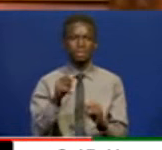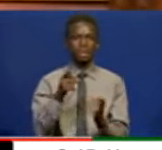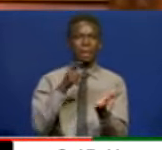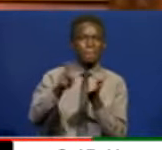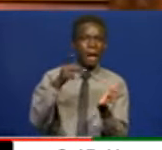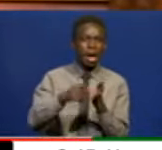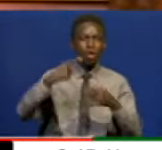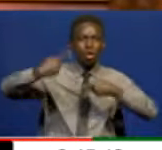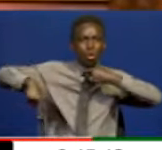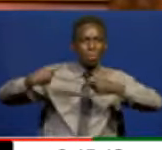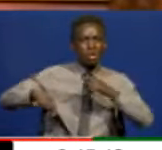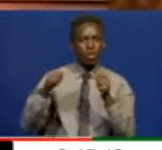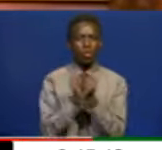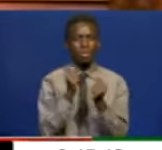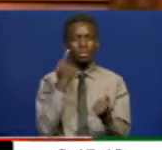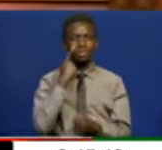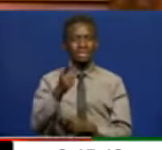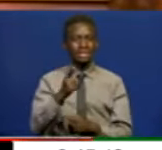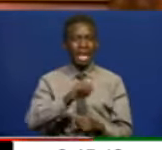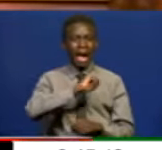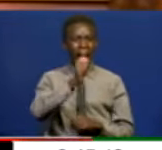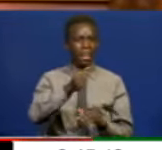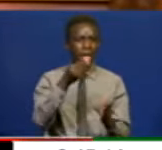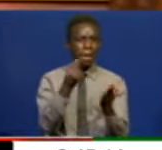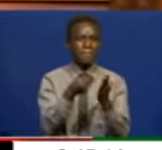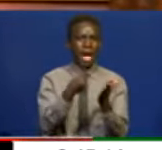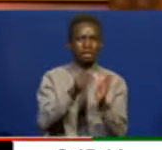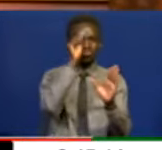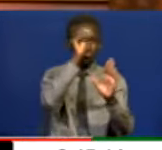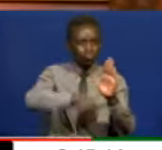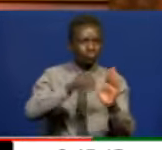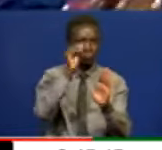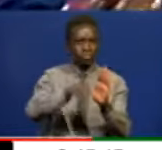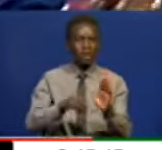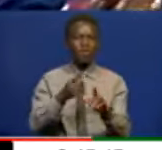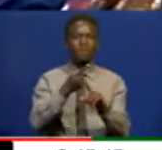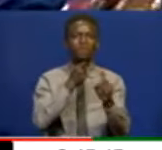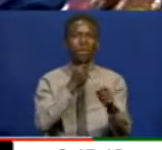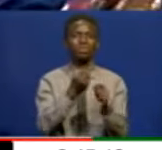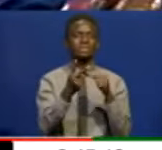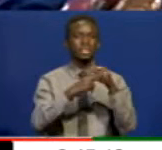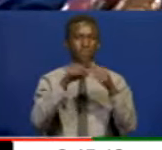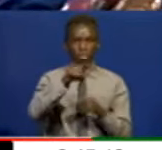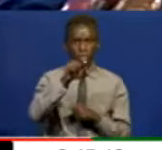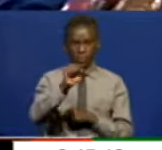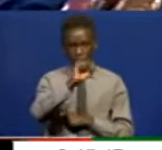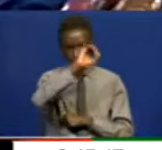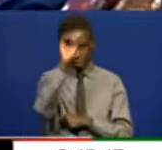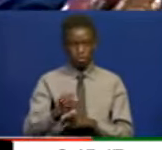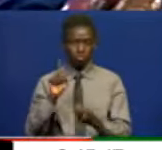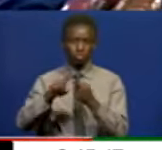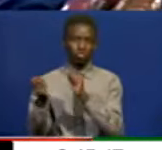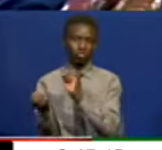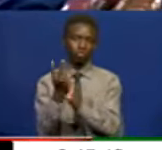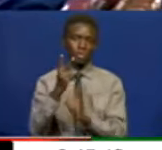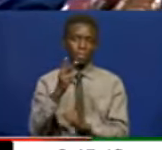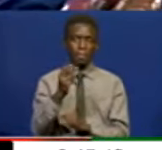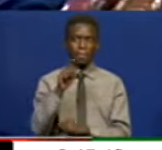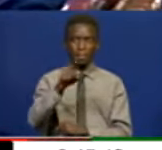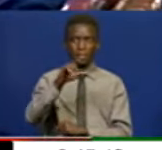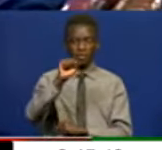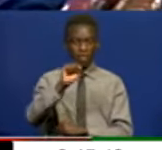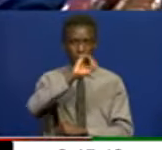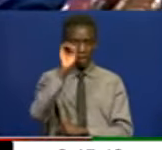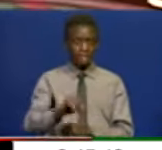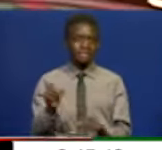lotteries from the current 7.5% to 12.5%. Betting and alcohol advertisement will also be subjected